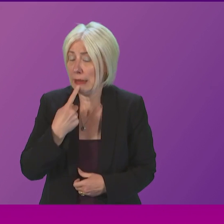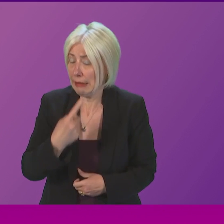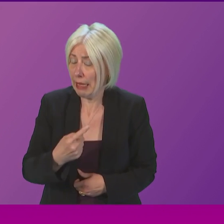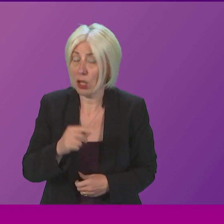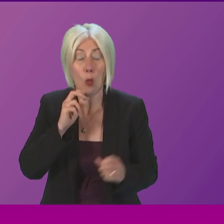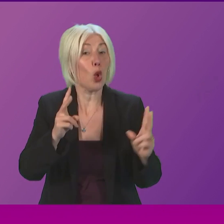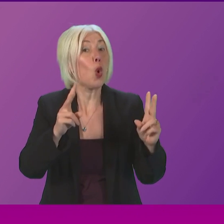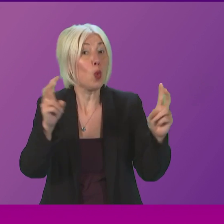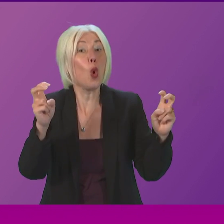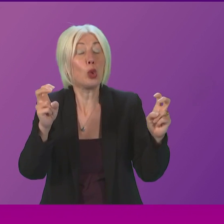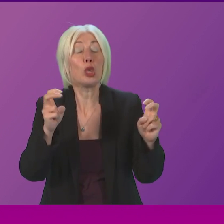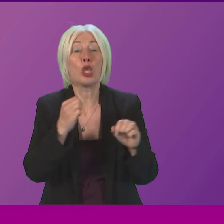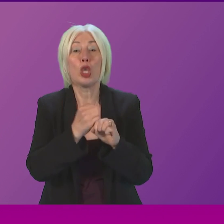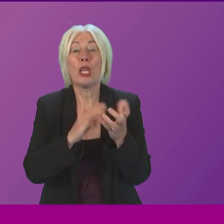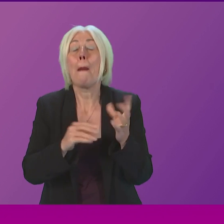quote them directly,